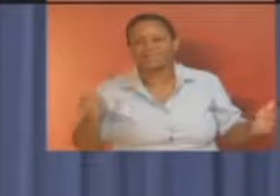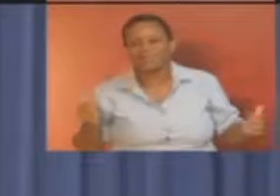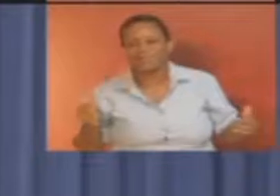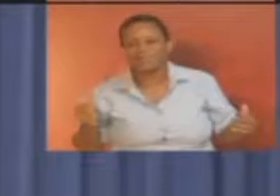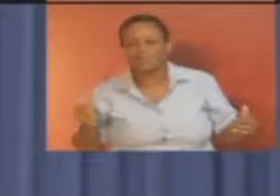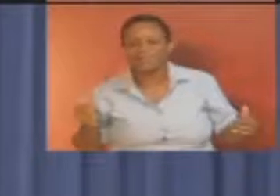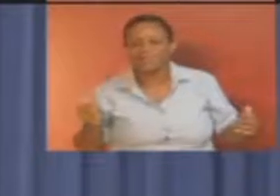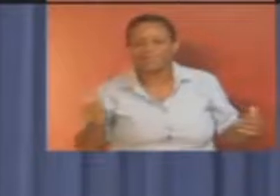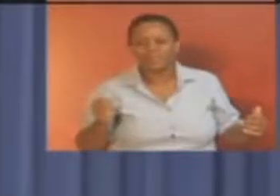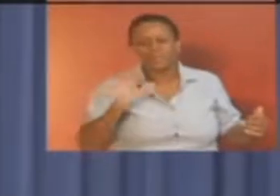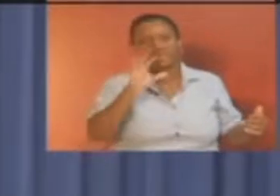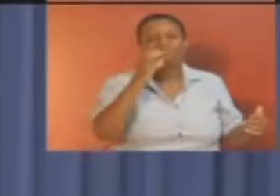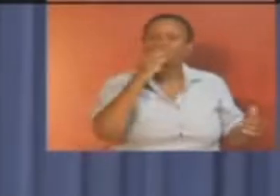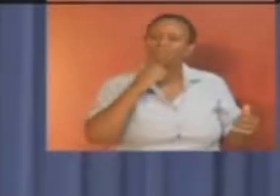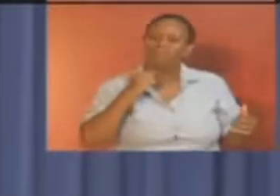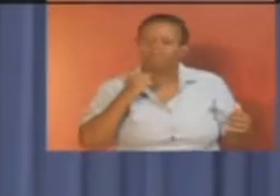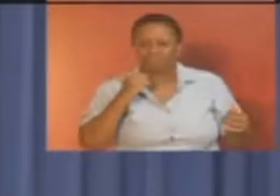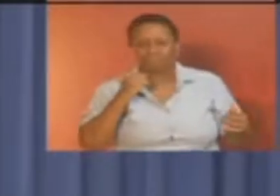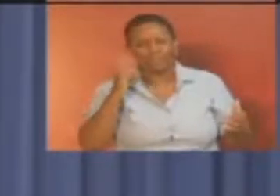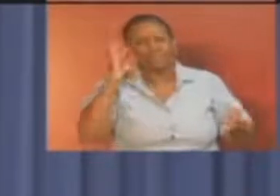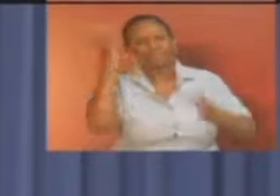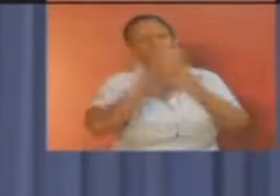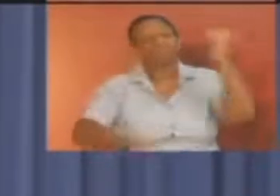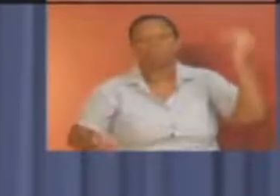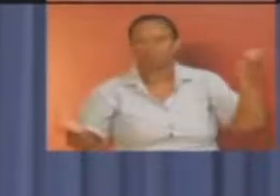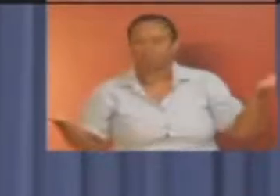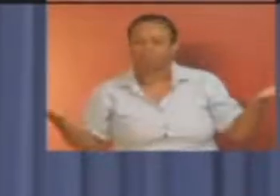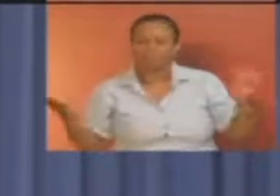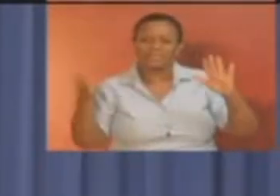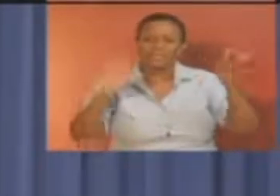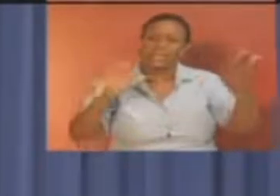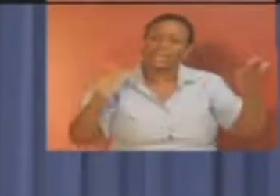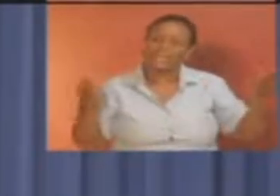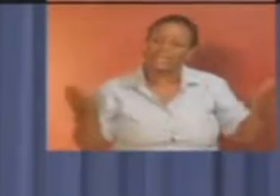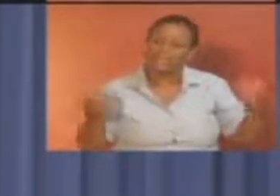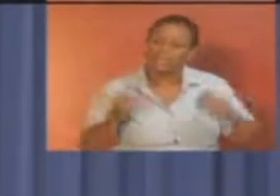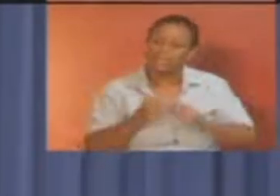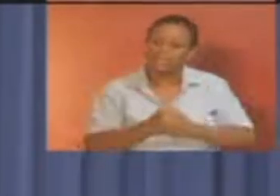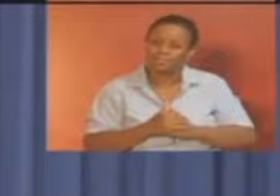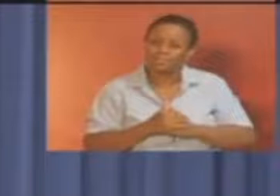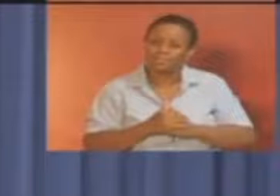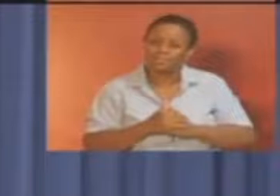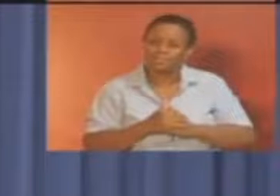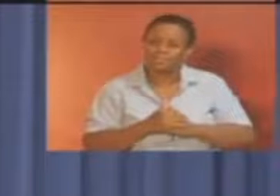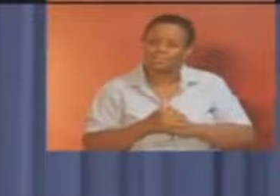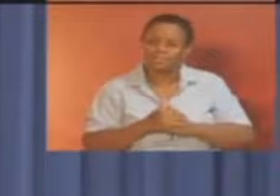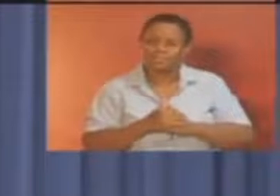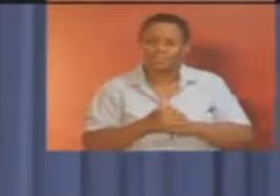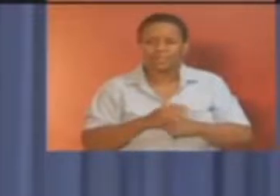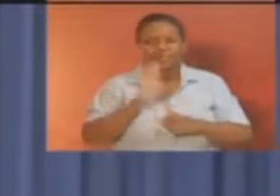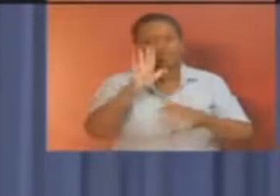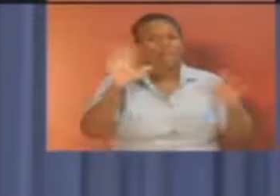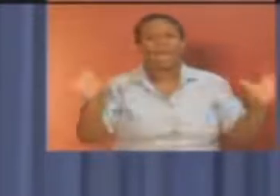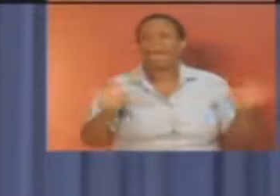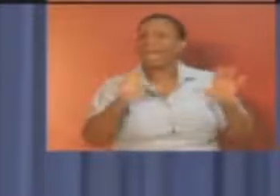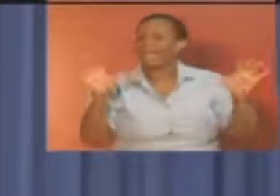heartbreaking circumstances. And then you see the outpouring of sorrow. You never knew those children loved their colleague like